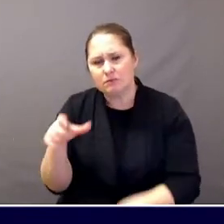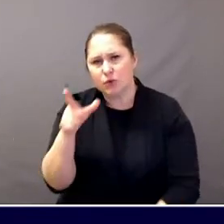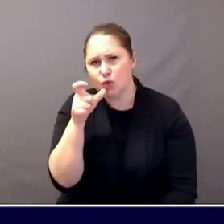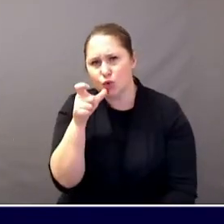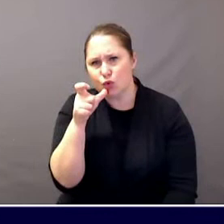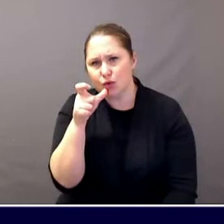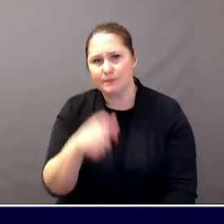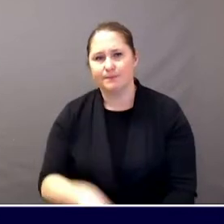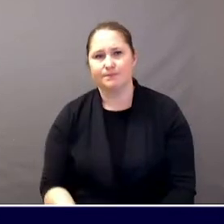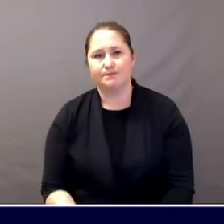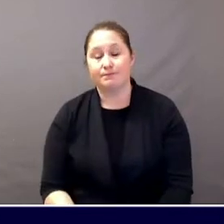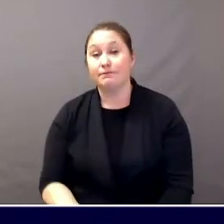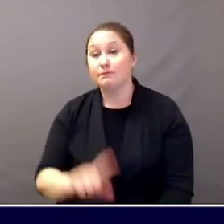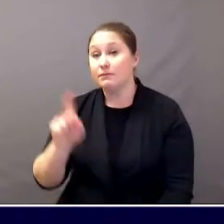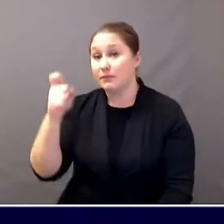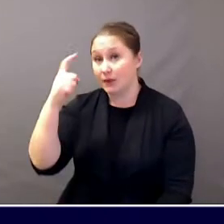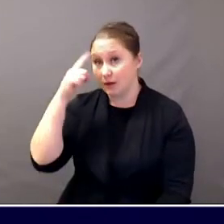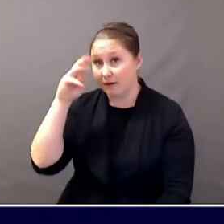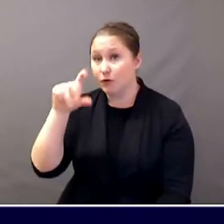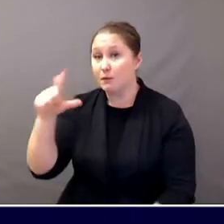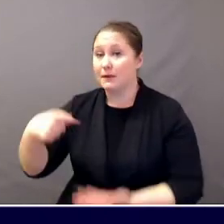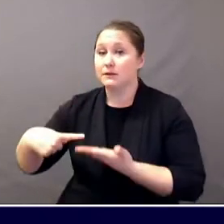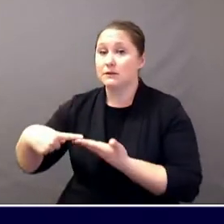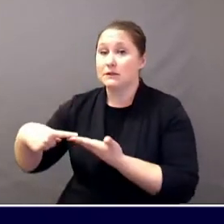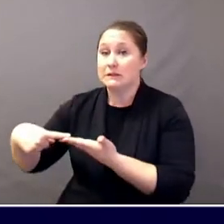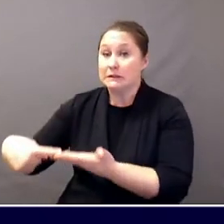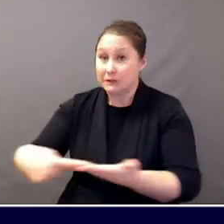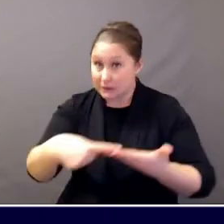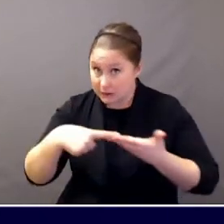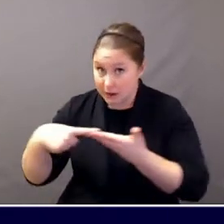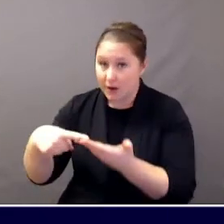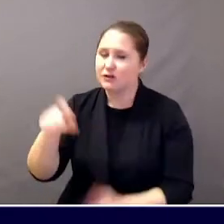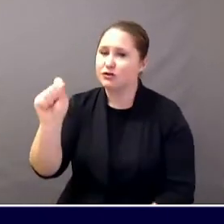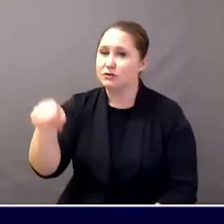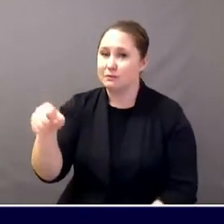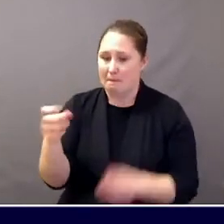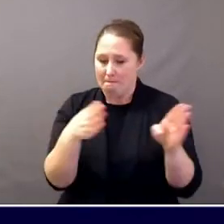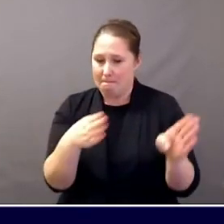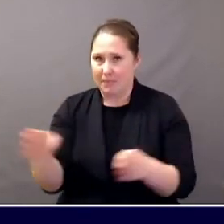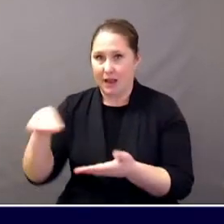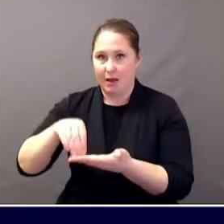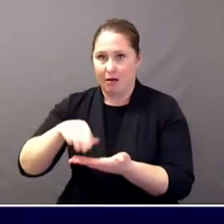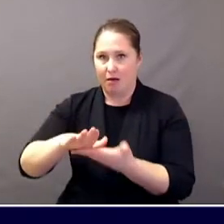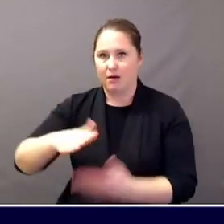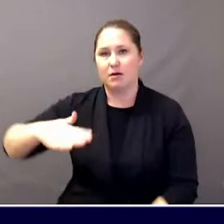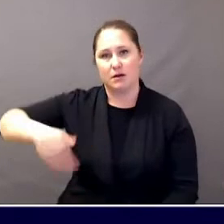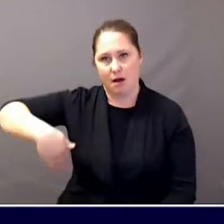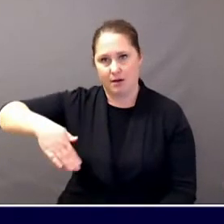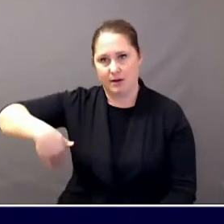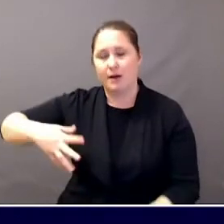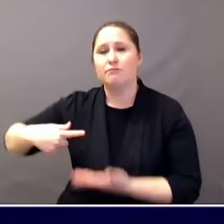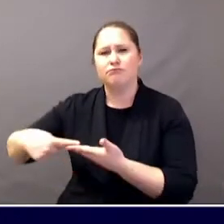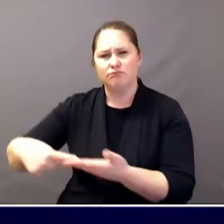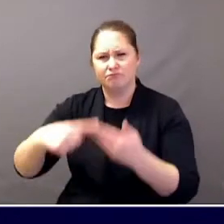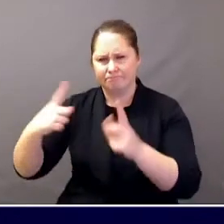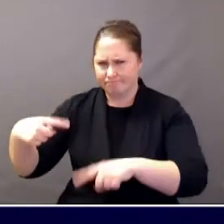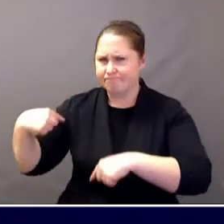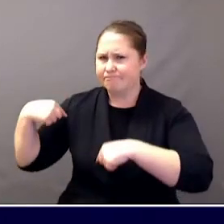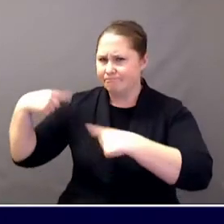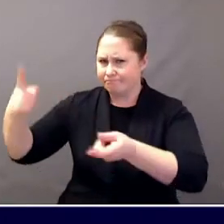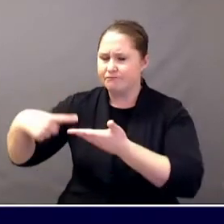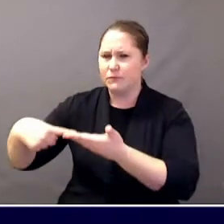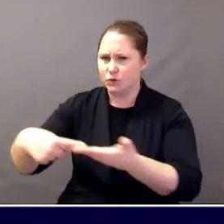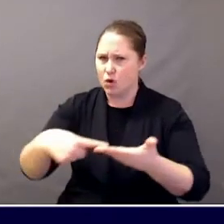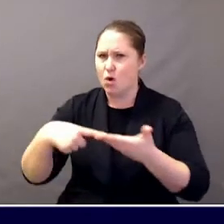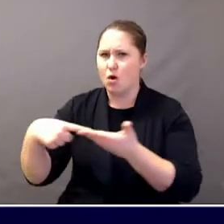We have discussions, not a concrete plan to share with you today, but been having discussions along those lines for some time. What I told